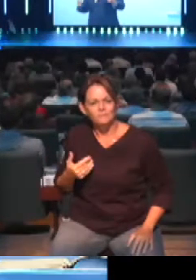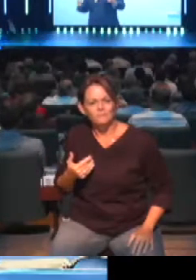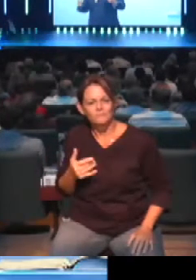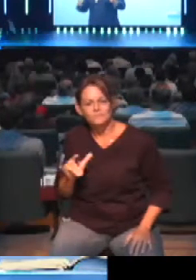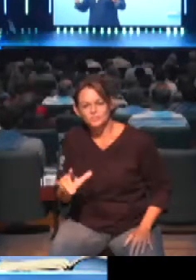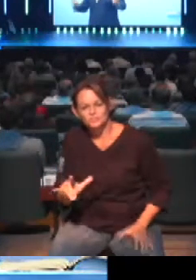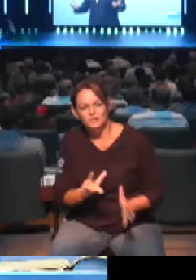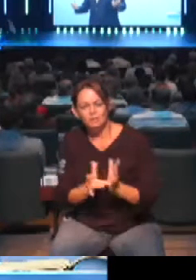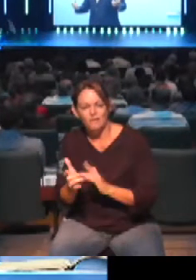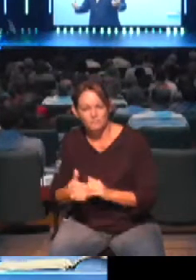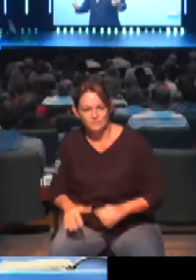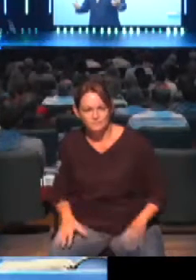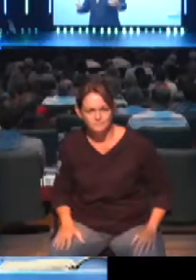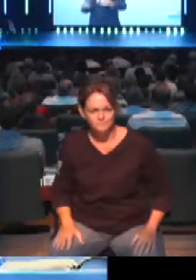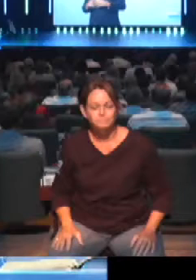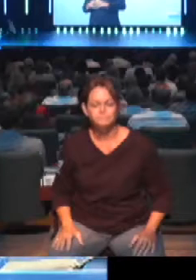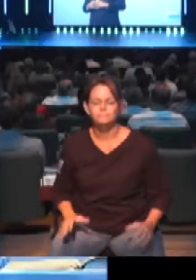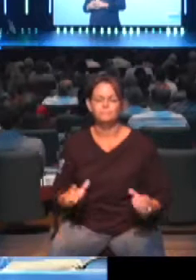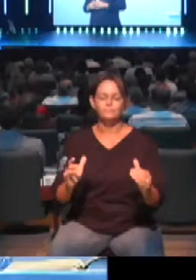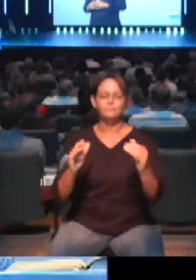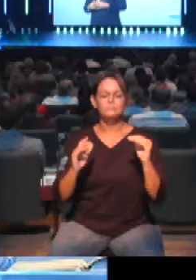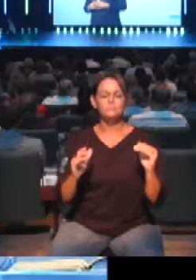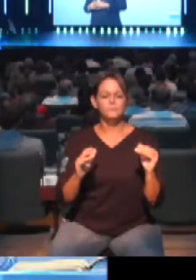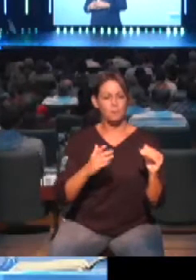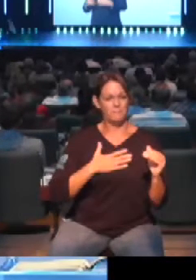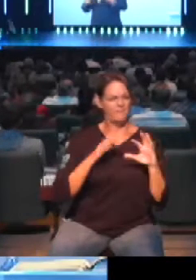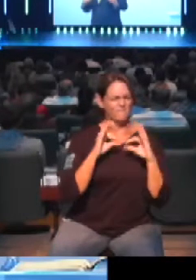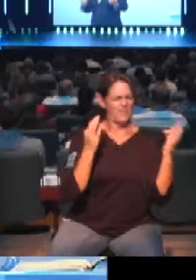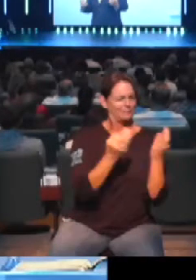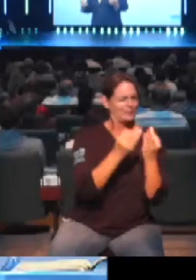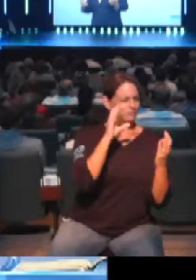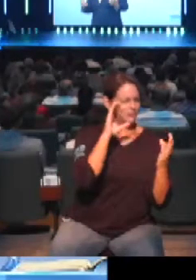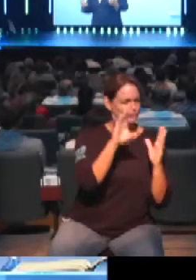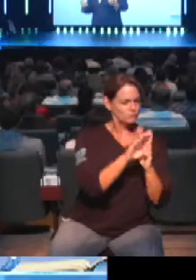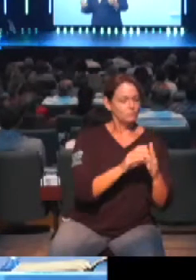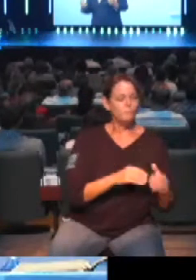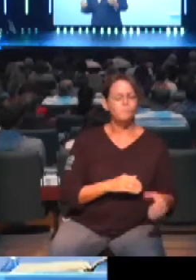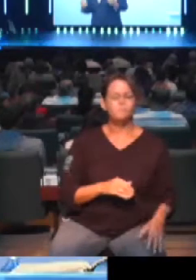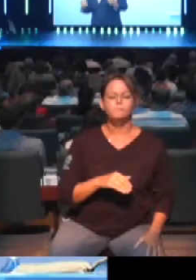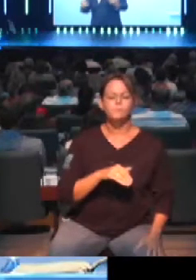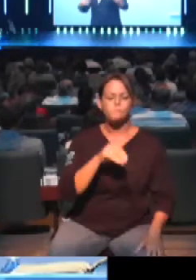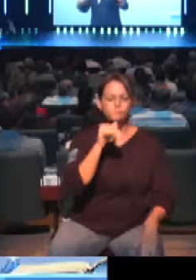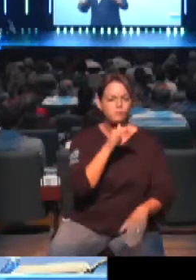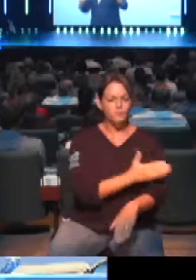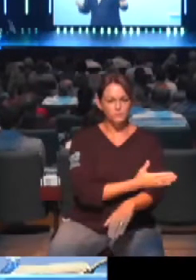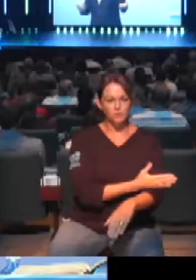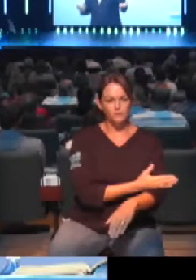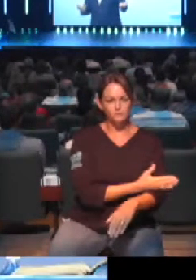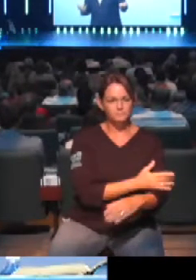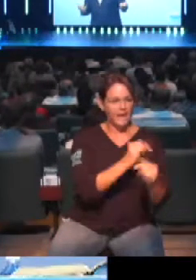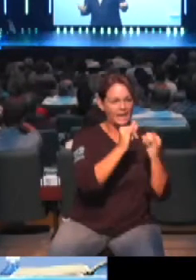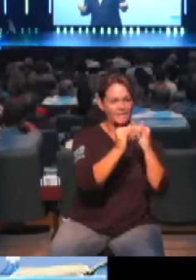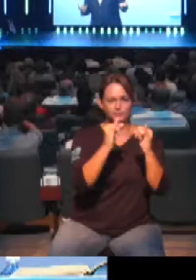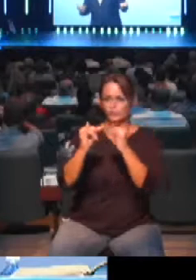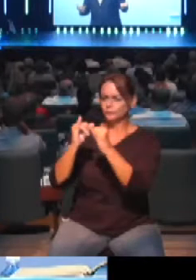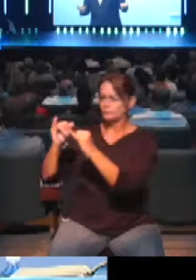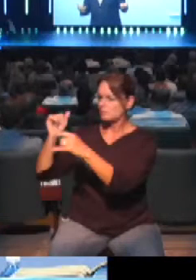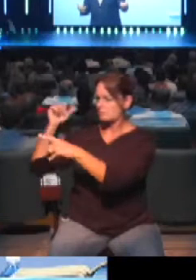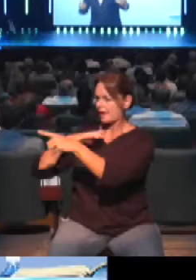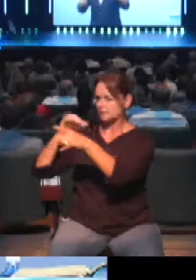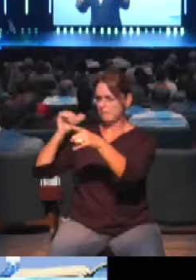so when my daughter was the youngest, and when she started dating, I interviewed all the